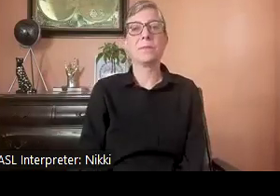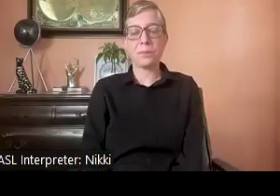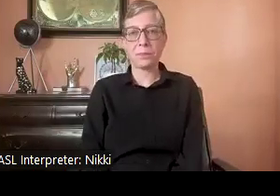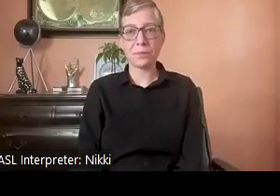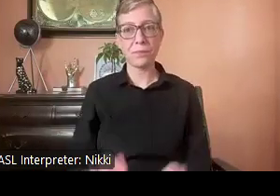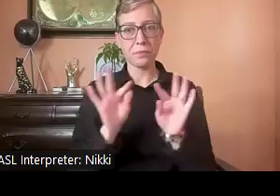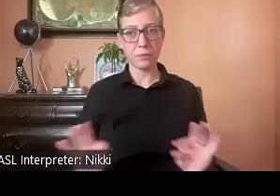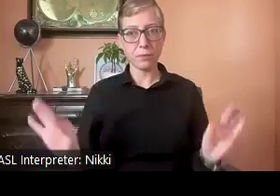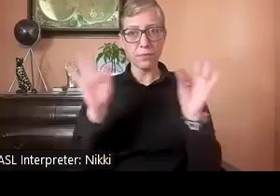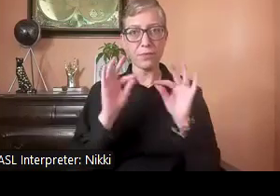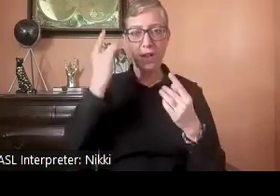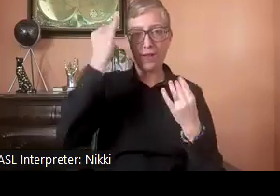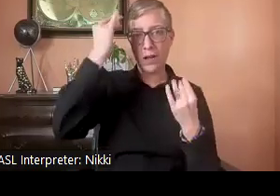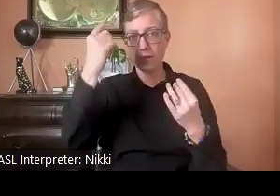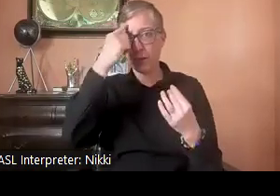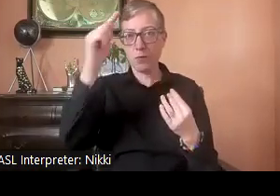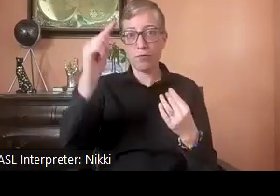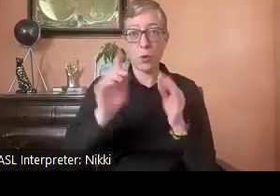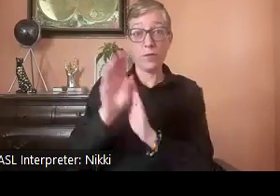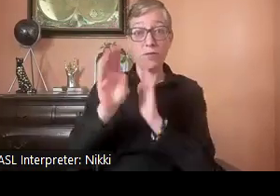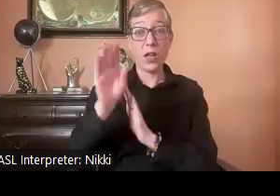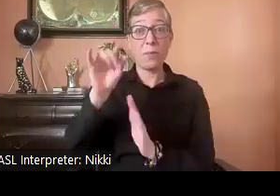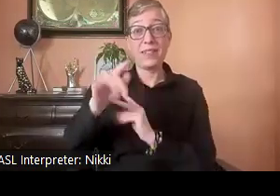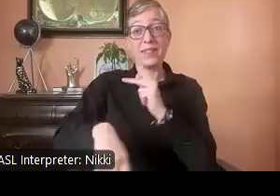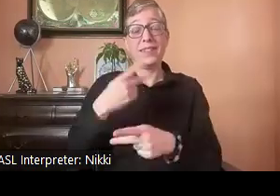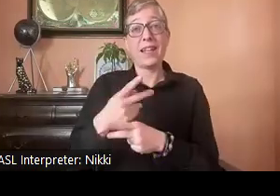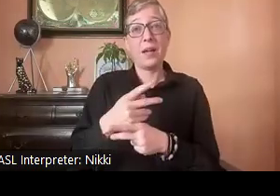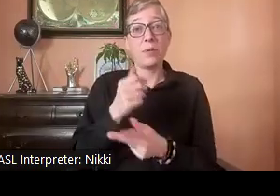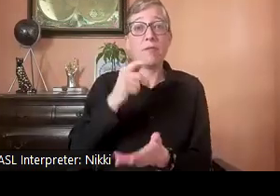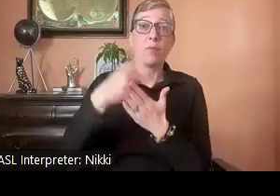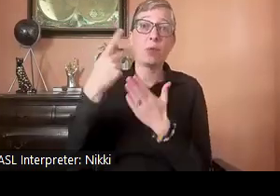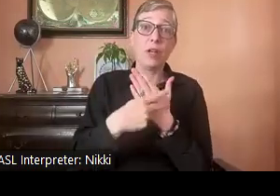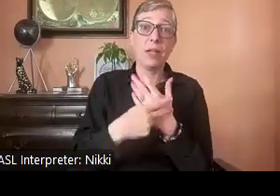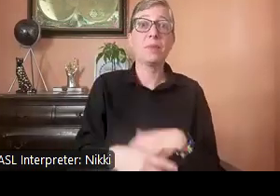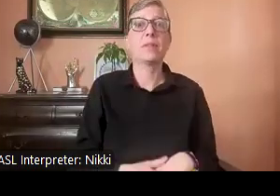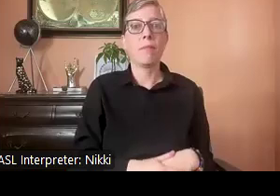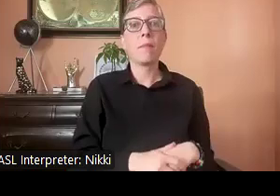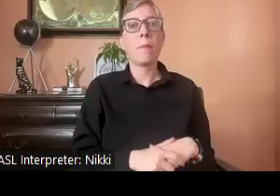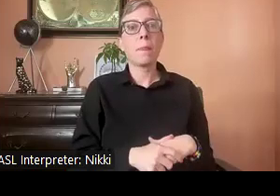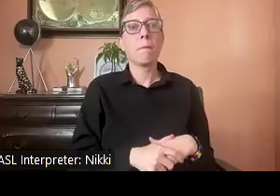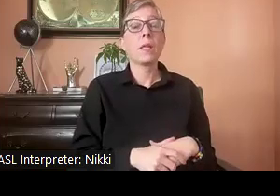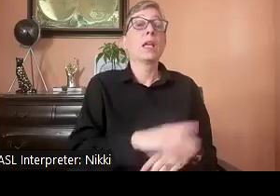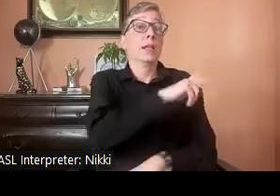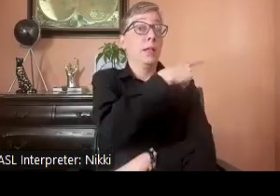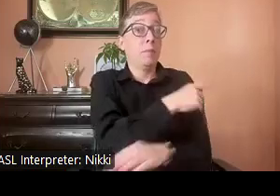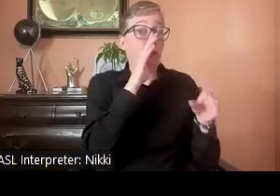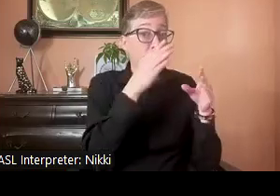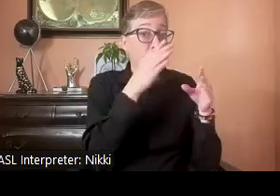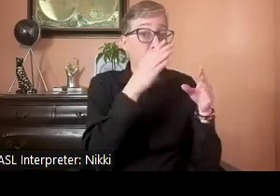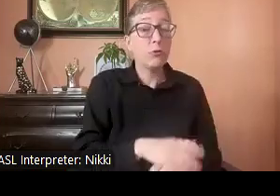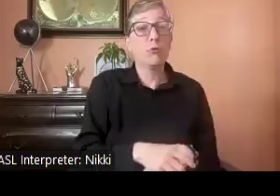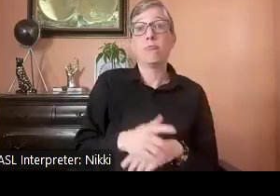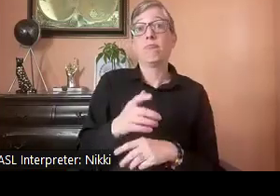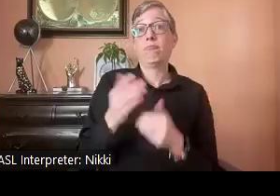considerations for developing integrated care interventions: brief, cost-effective, patient-centered, obviously, adaptable to primary